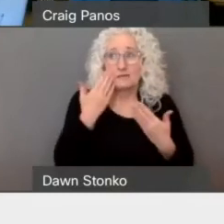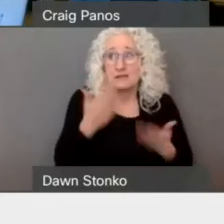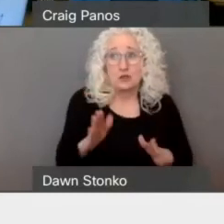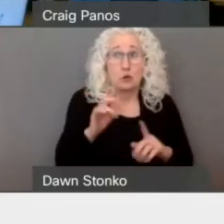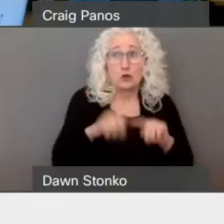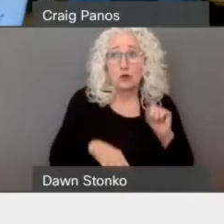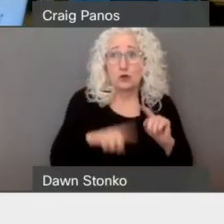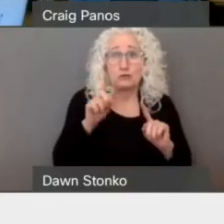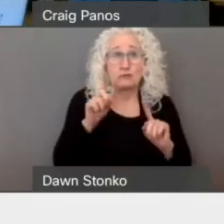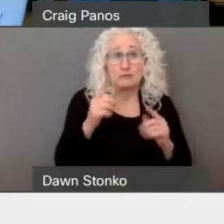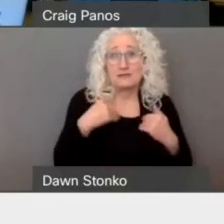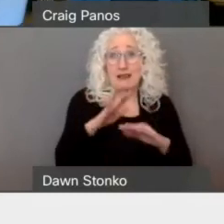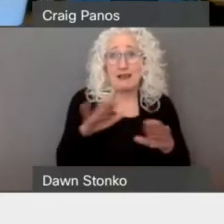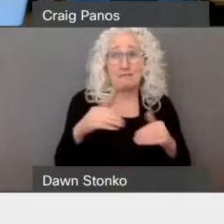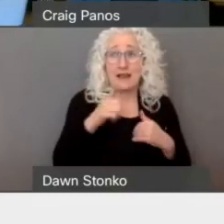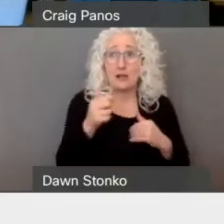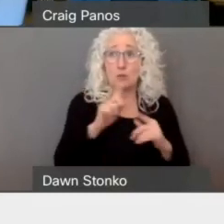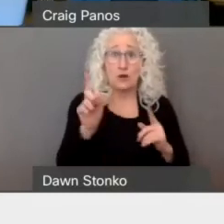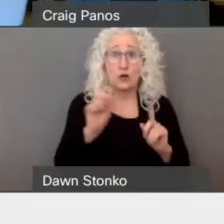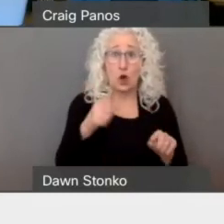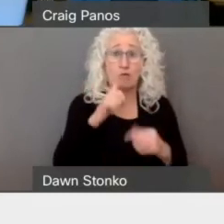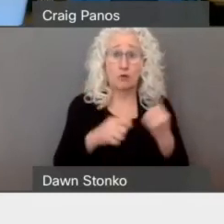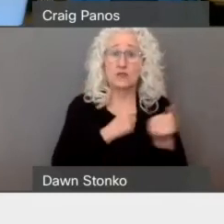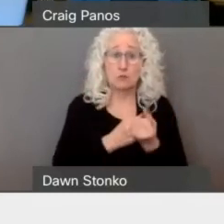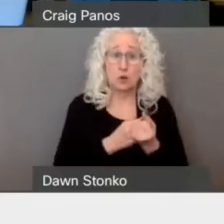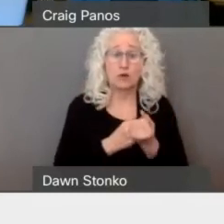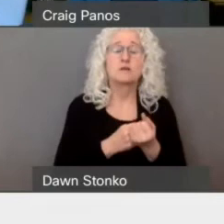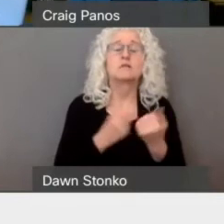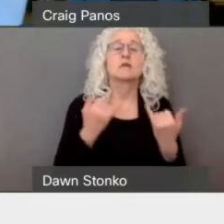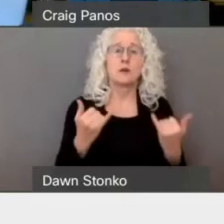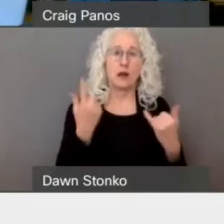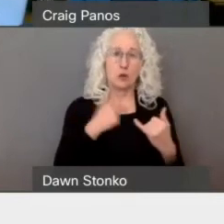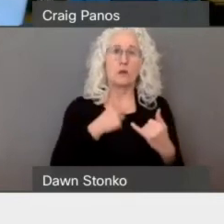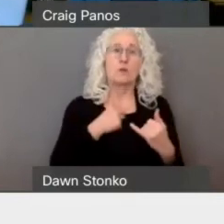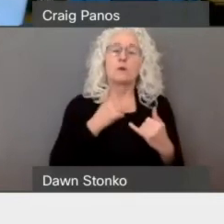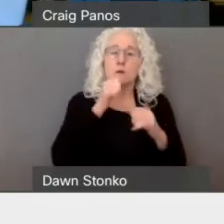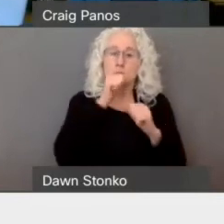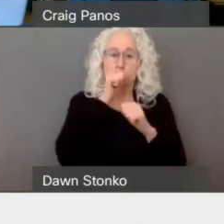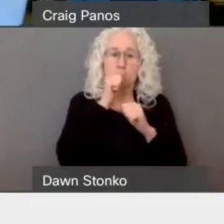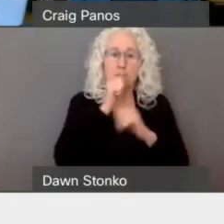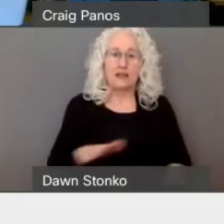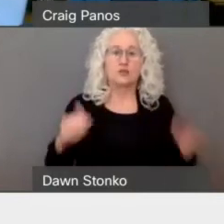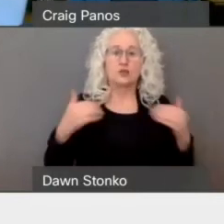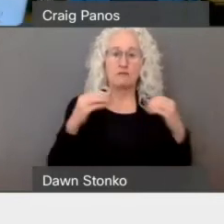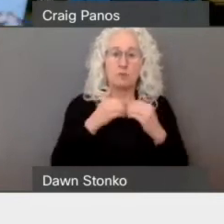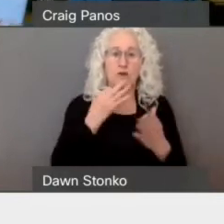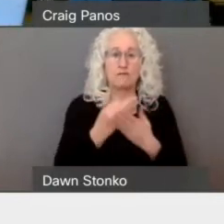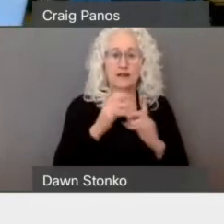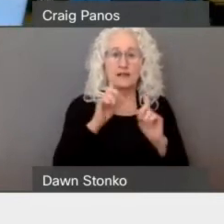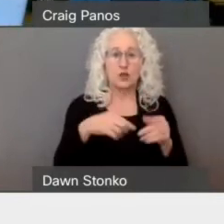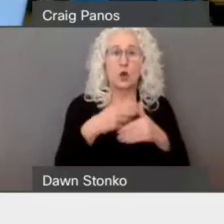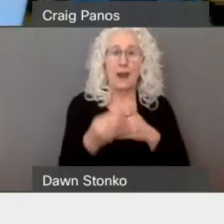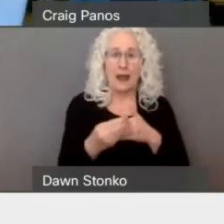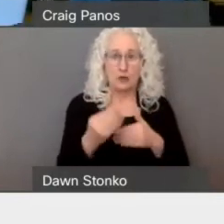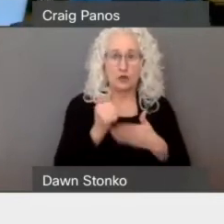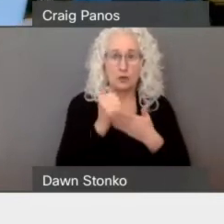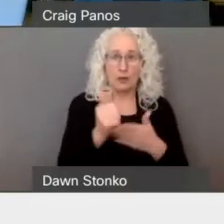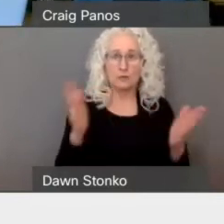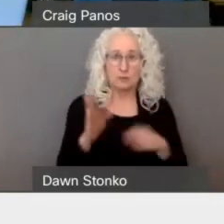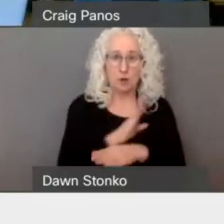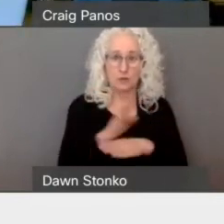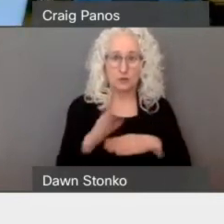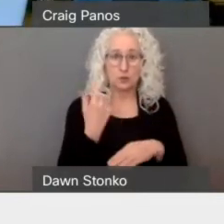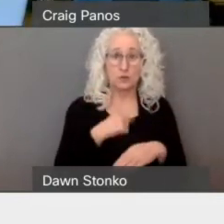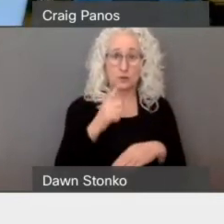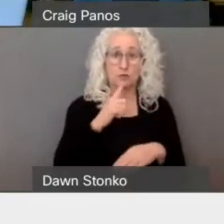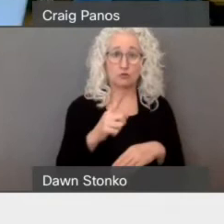we knew that this time around, we were blessed to have more funding go out to help small businesses, but we really wanted to make sure that we were finding ways to support not